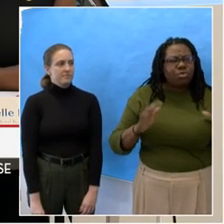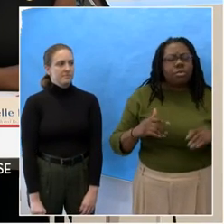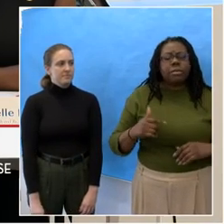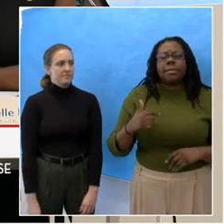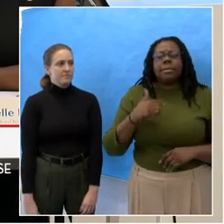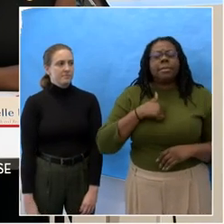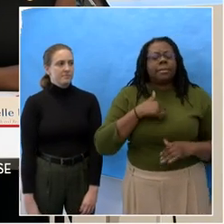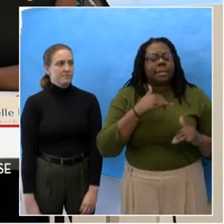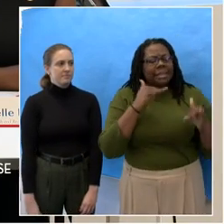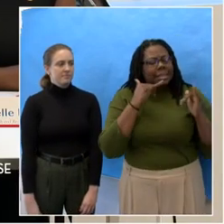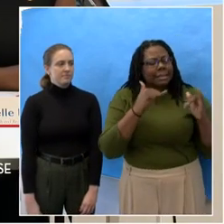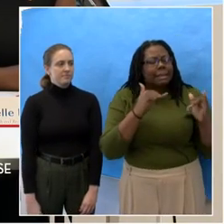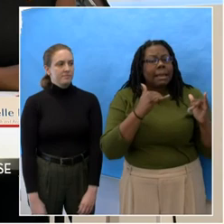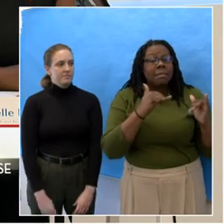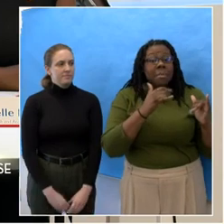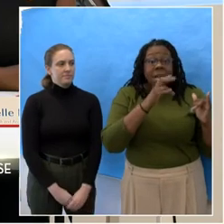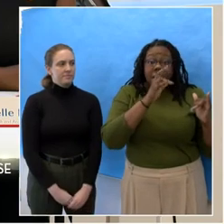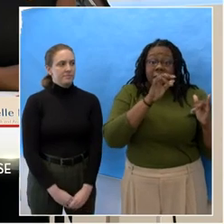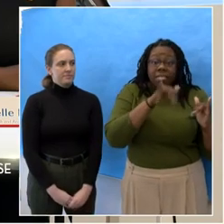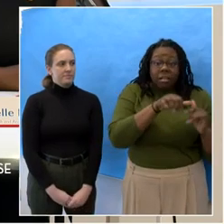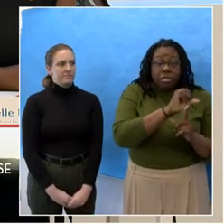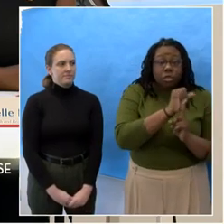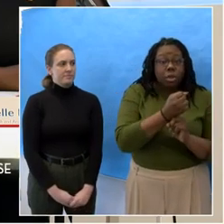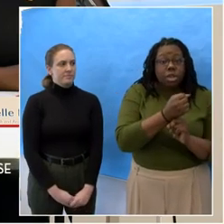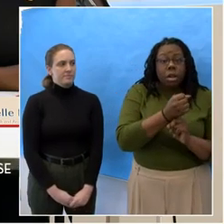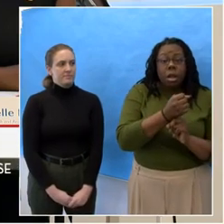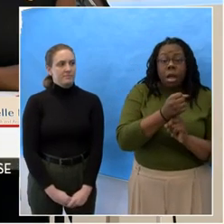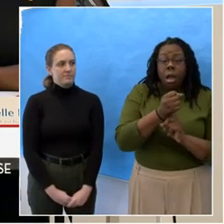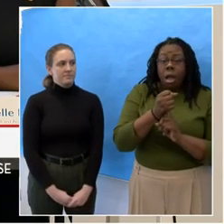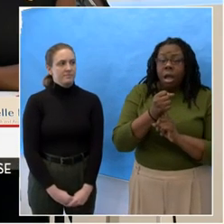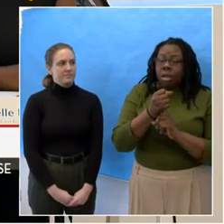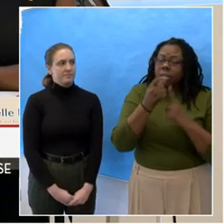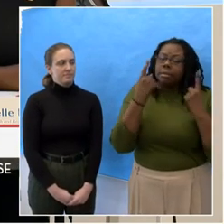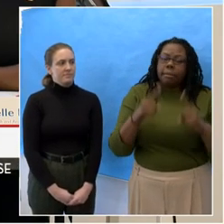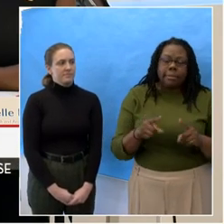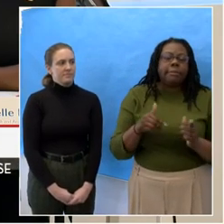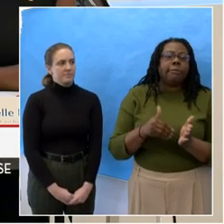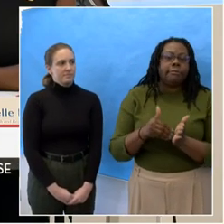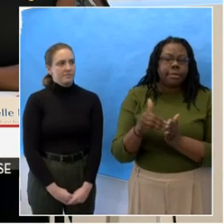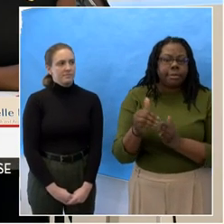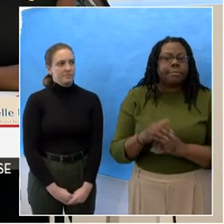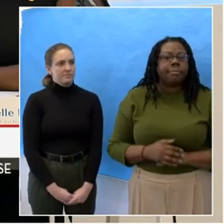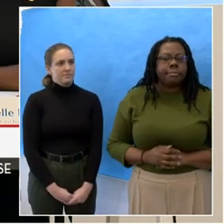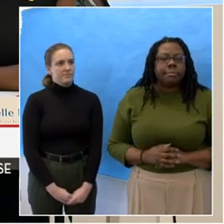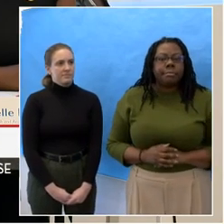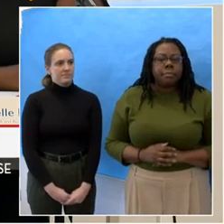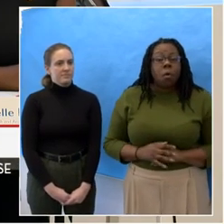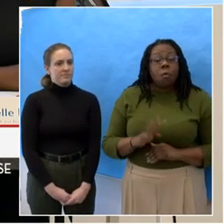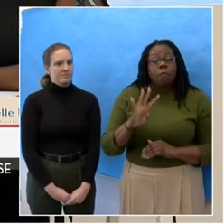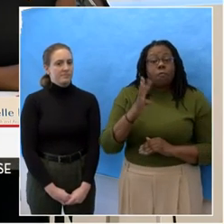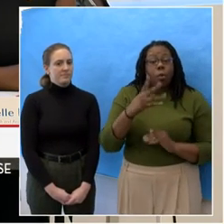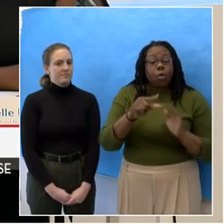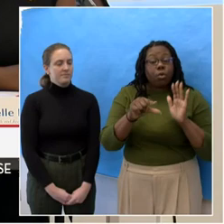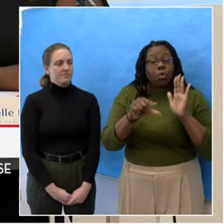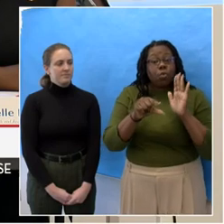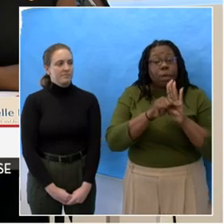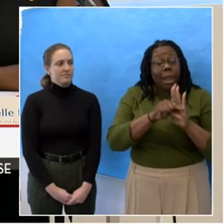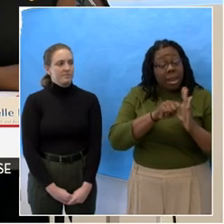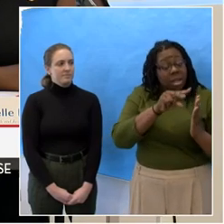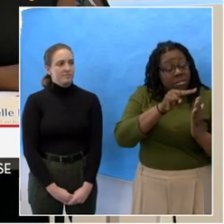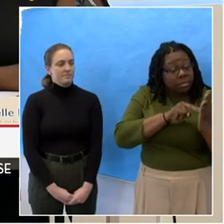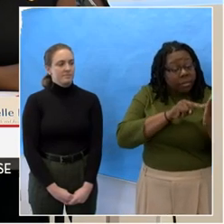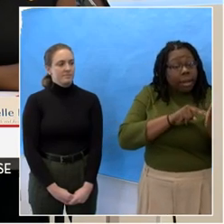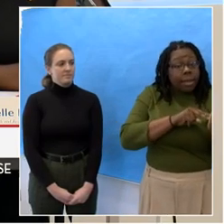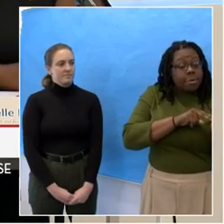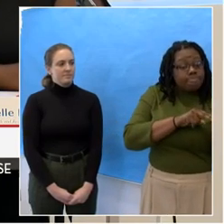DC. Because at the end of the day, without learning how to read by 4th grade, the rest of your academic career